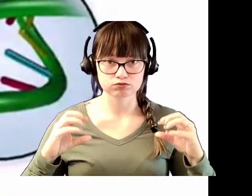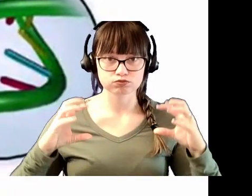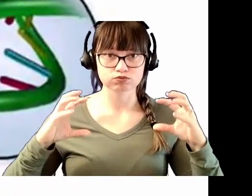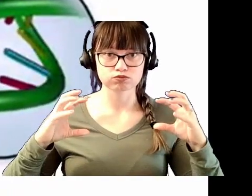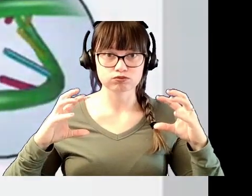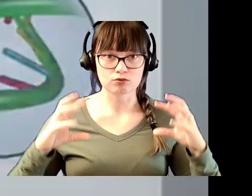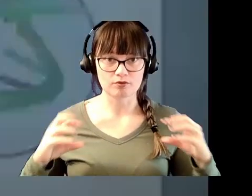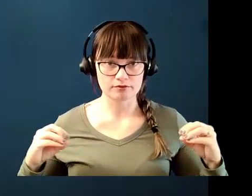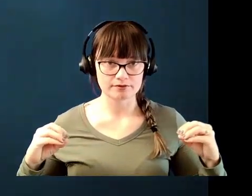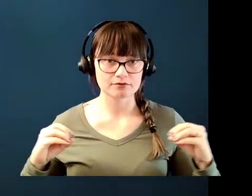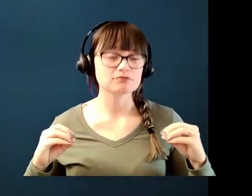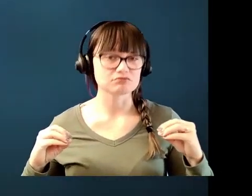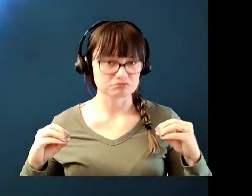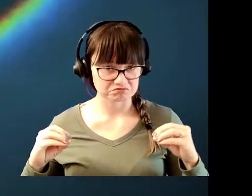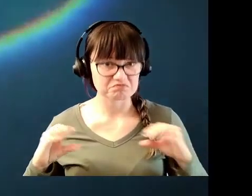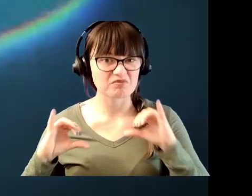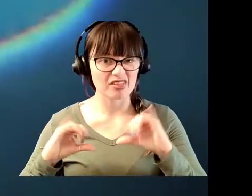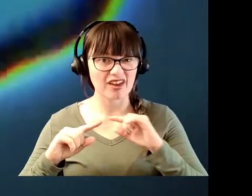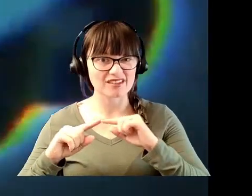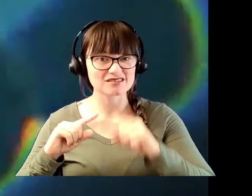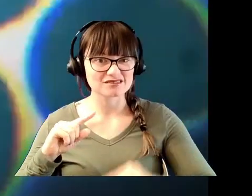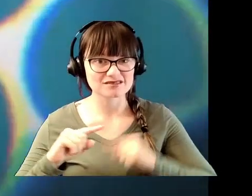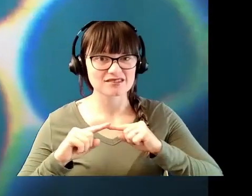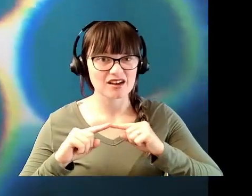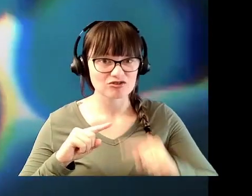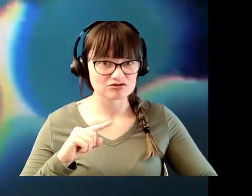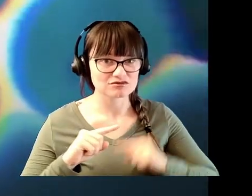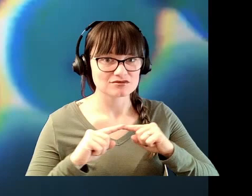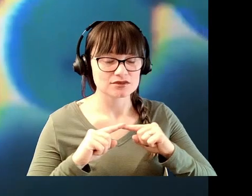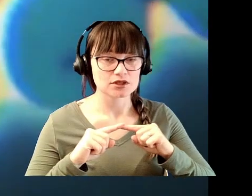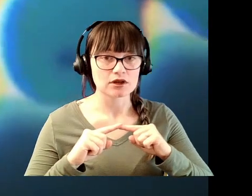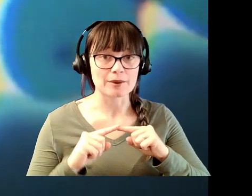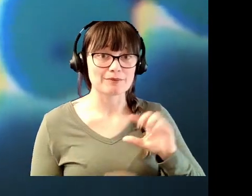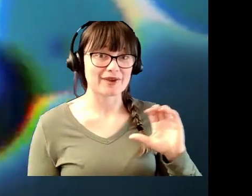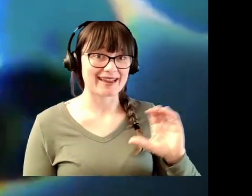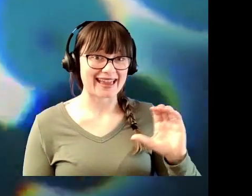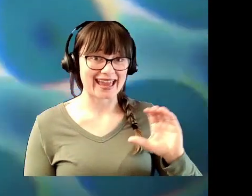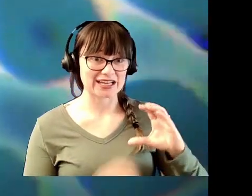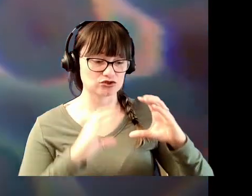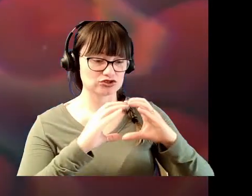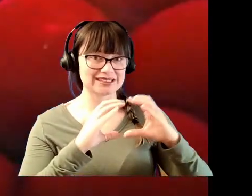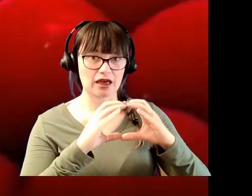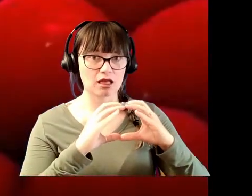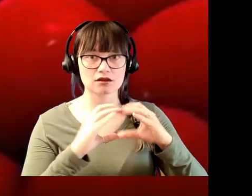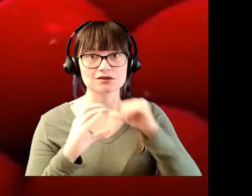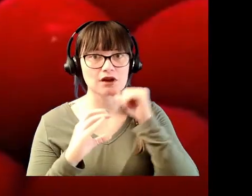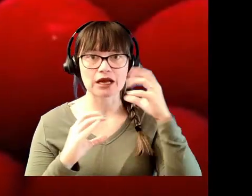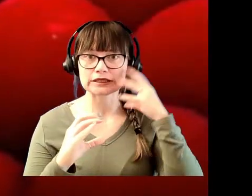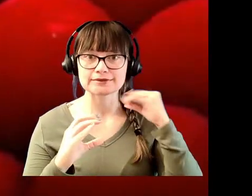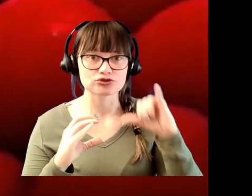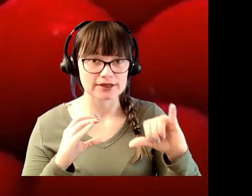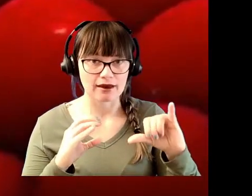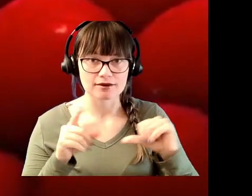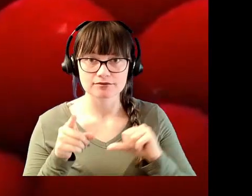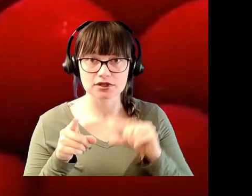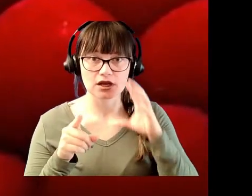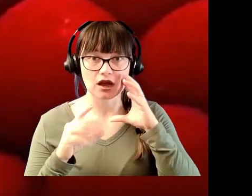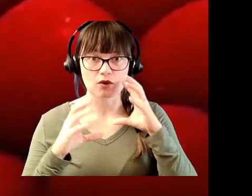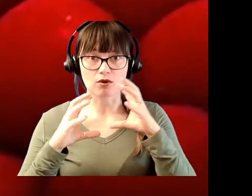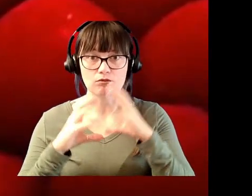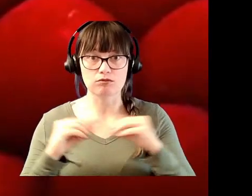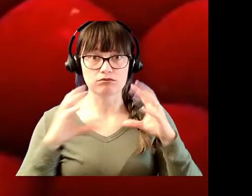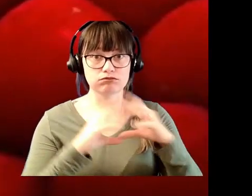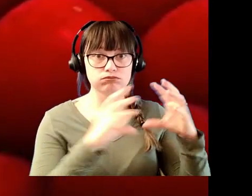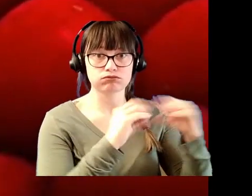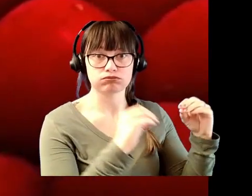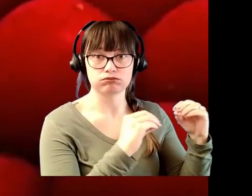and replicating all the structures and then dividing. A cancerous cell simply never goes through that process. As soon as the cell divides, it goes right back